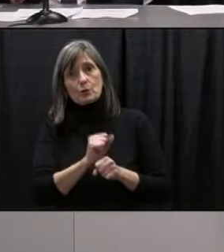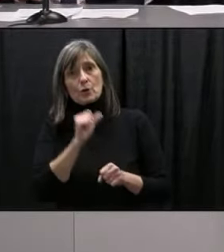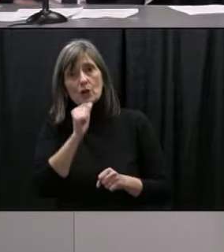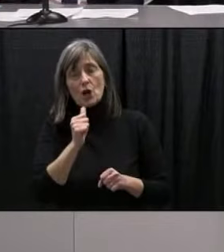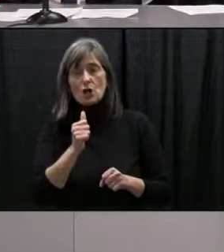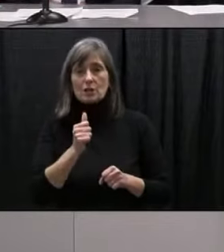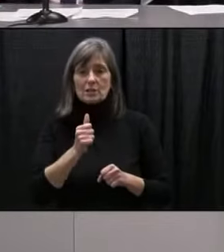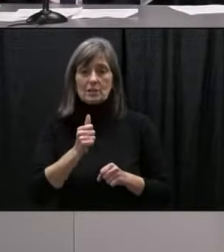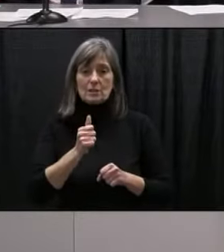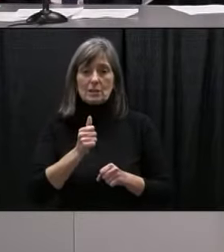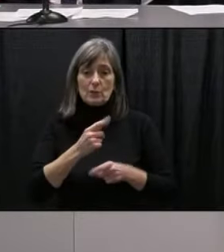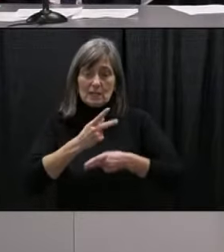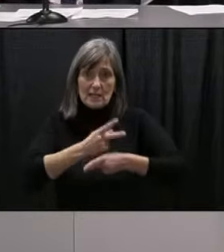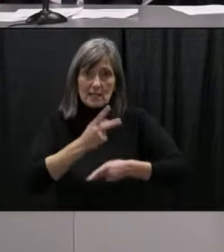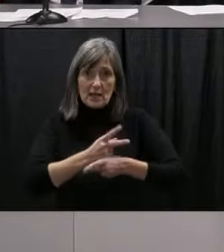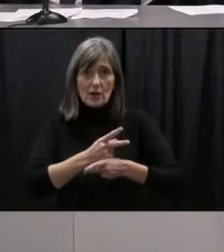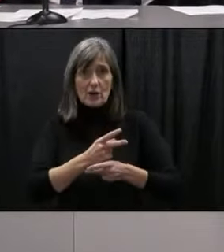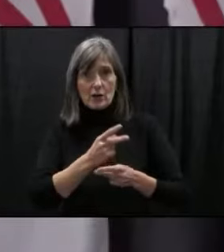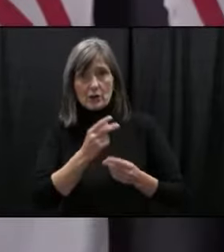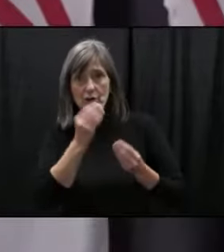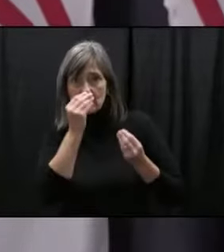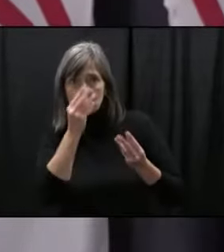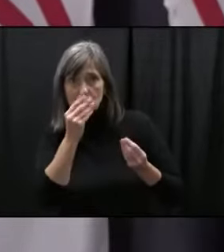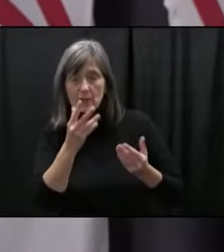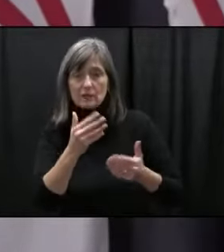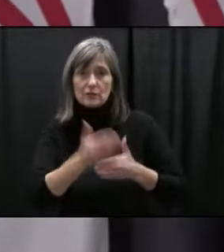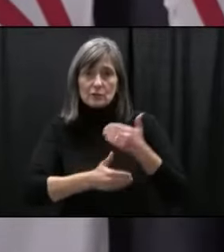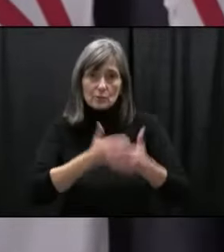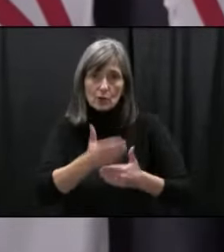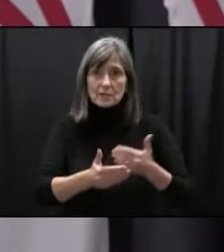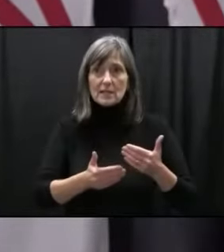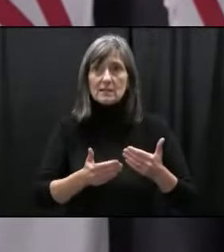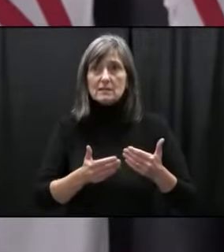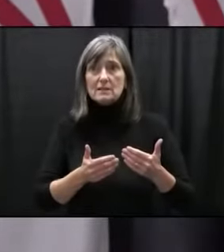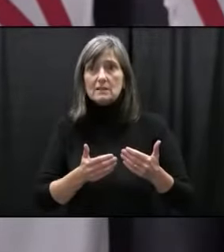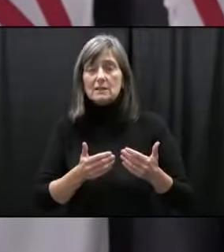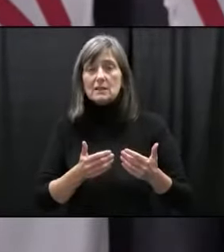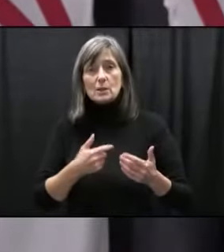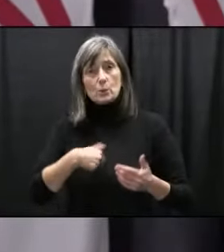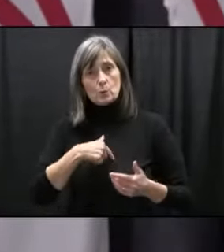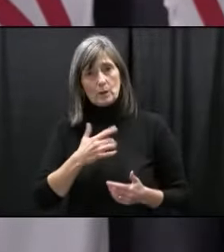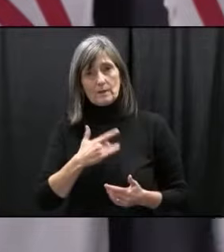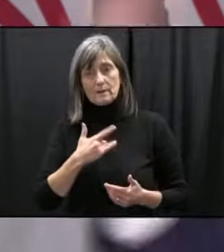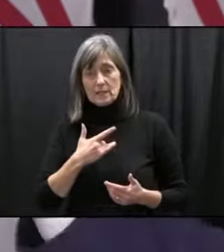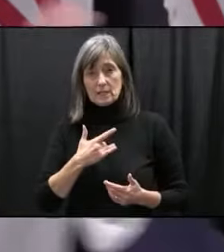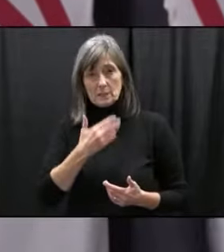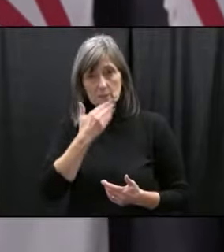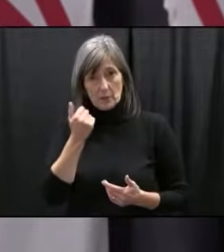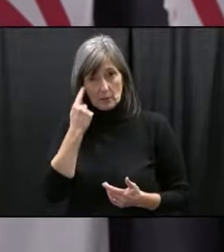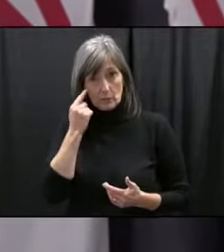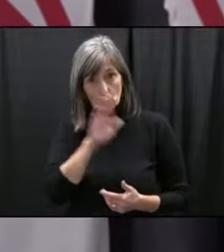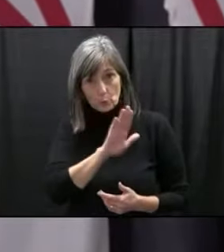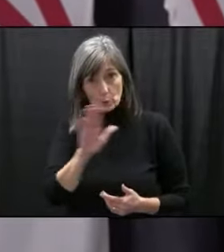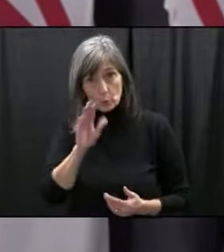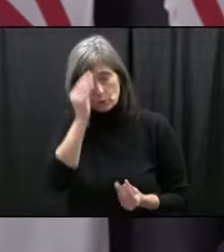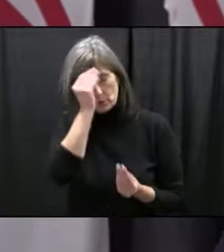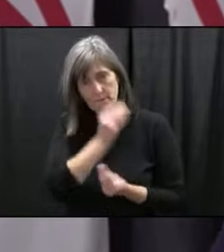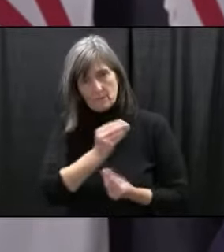we felt that broad disclosure narrowing when able was probably in the best interest of the public, to the Minister's point.